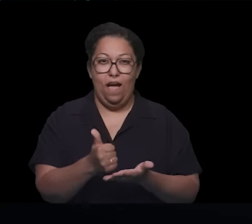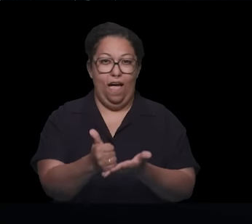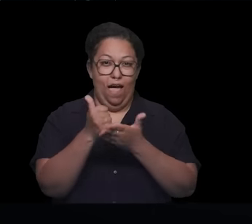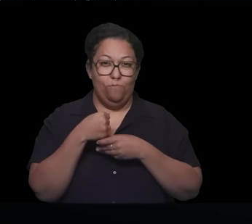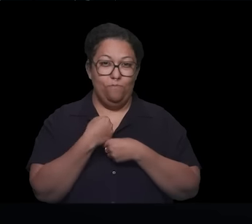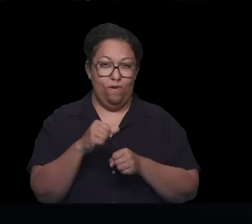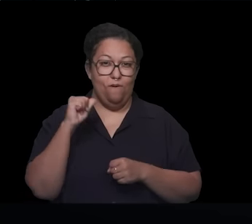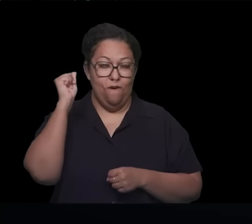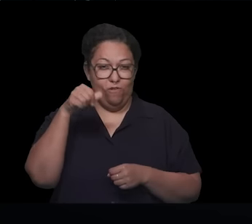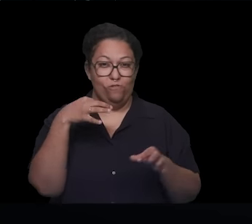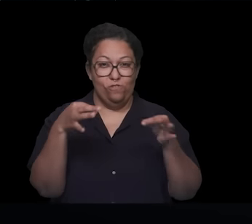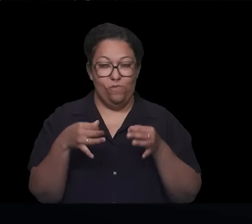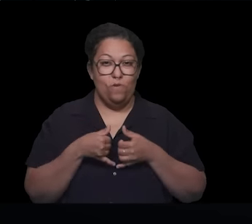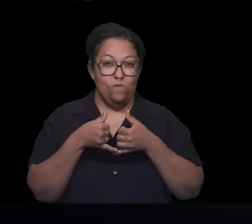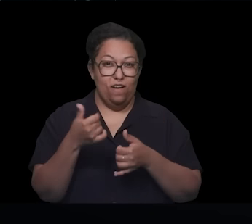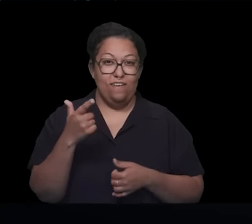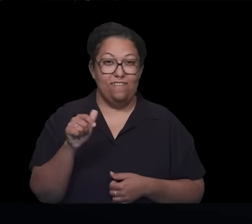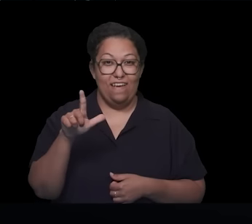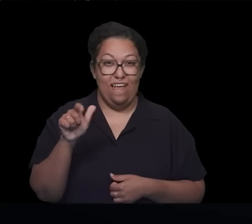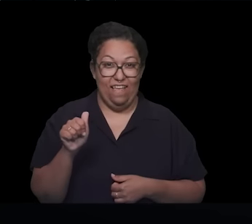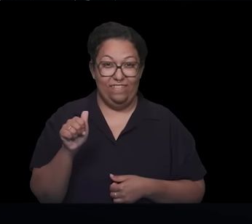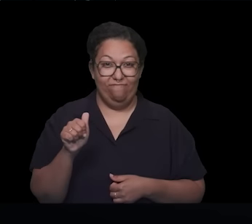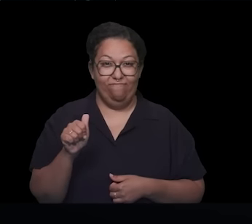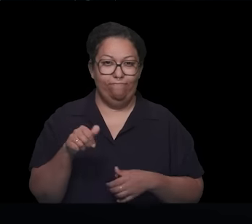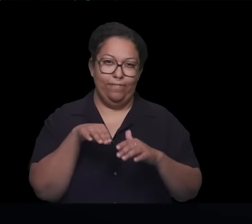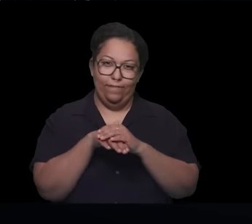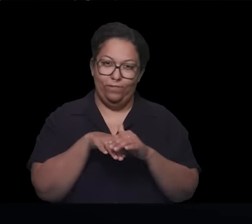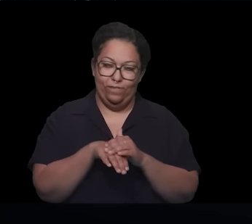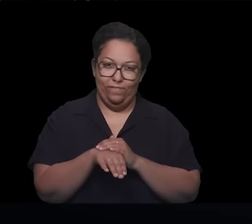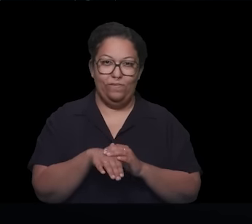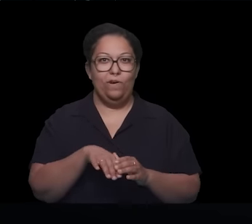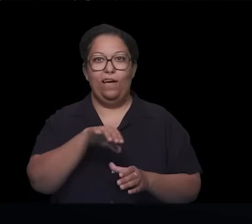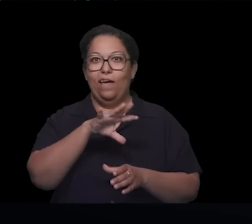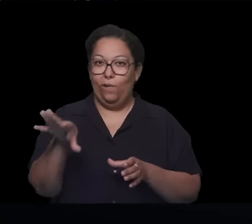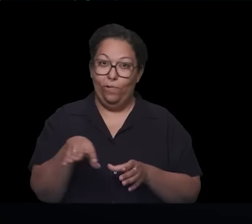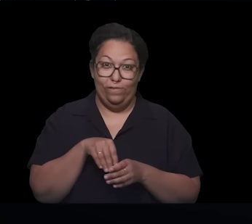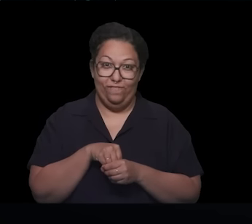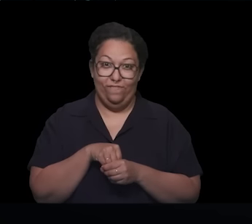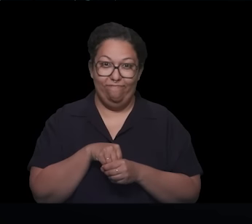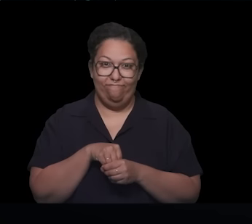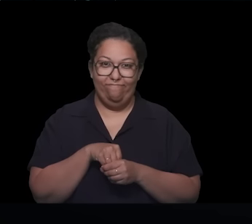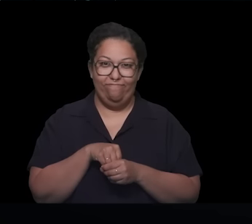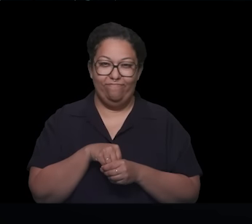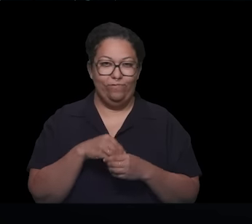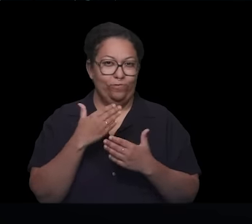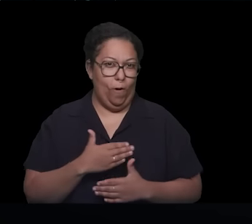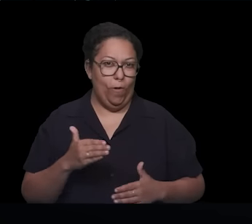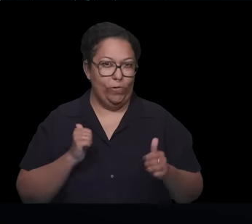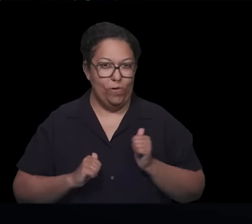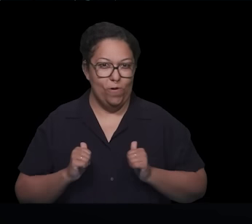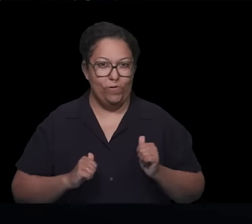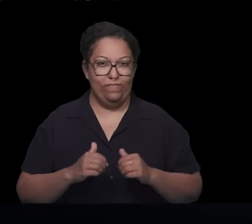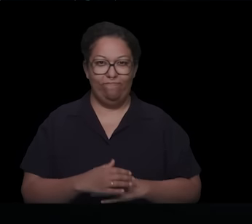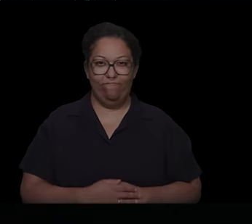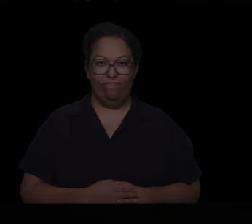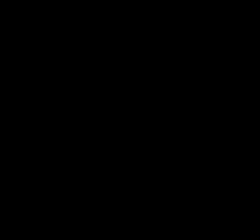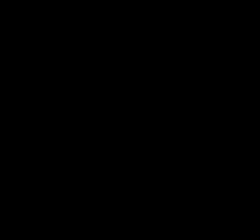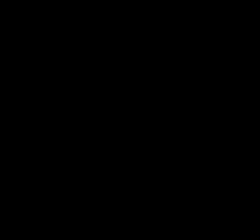has helped make the Audio Description Awards Gala so accessible and inclusive. Enjoy the